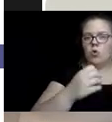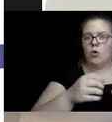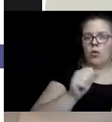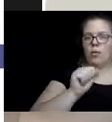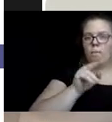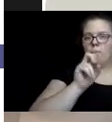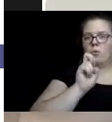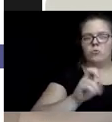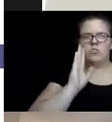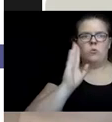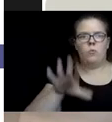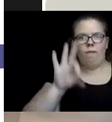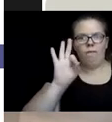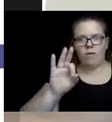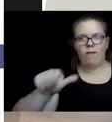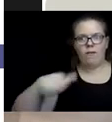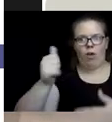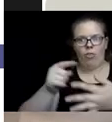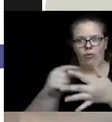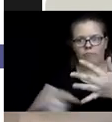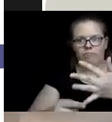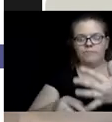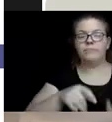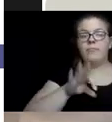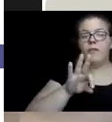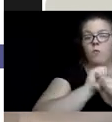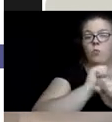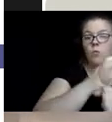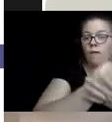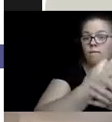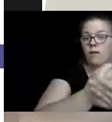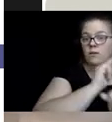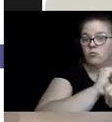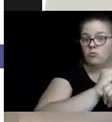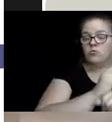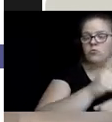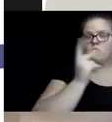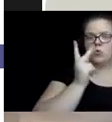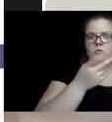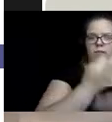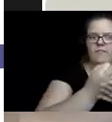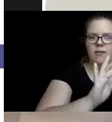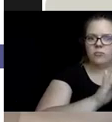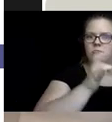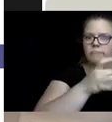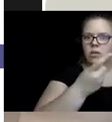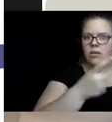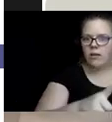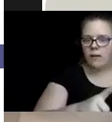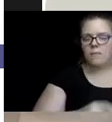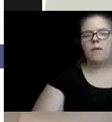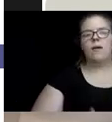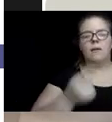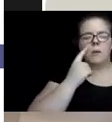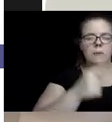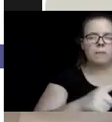find something else. If you work for a financial institution and you see financial exploitation, dig a